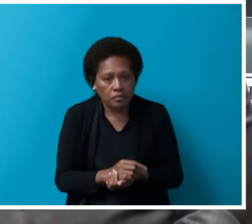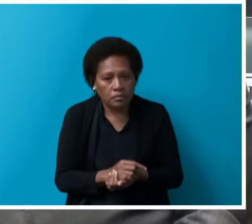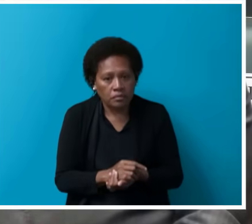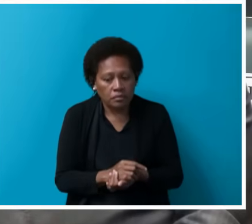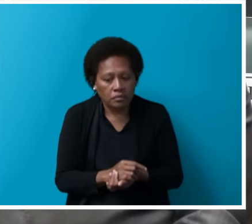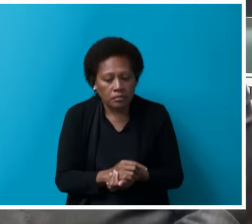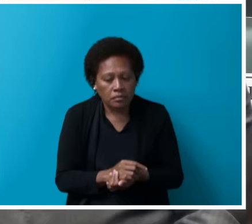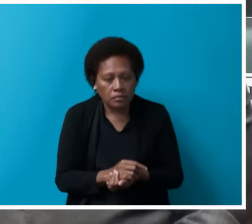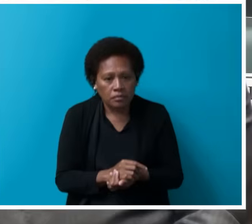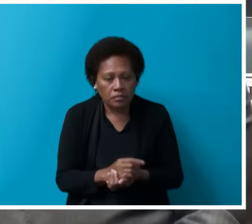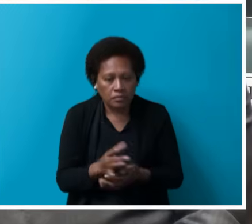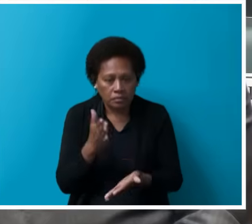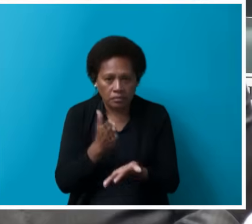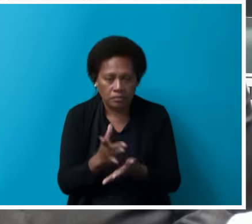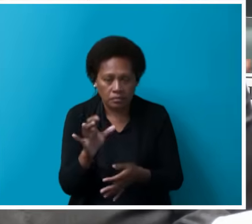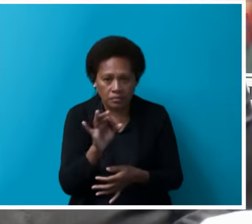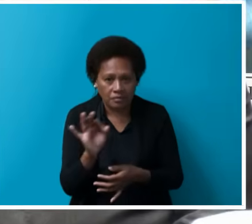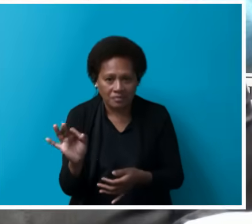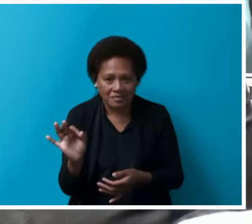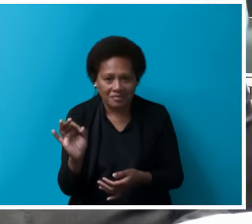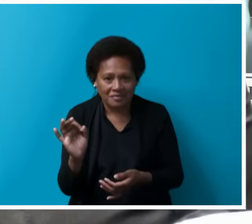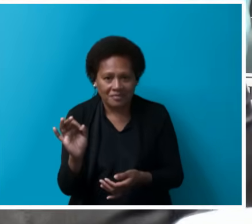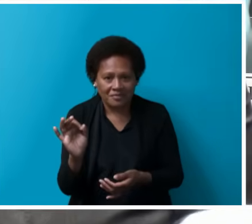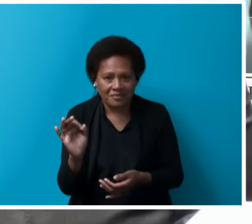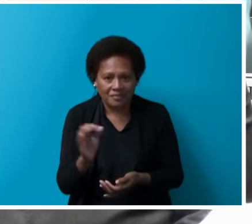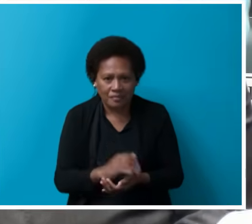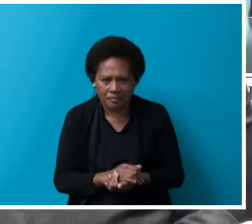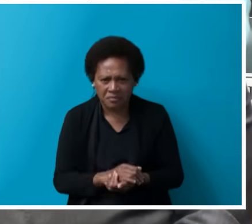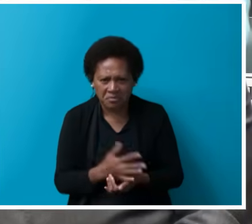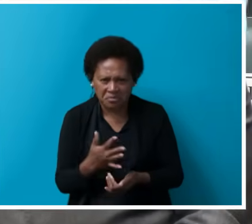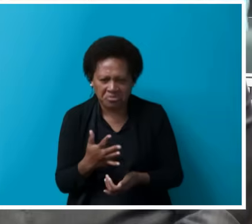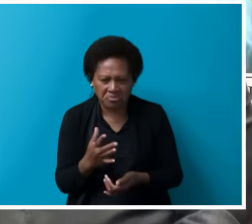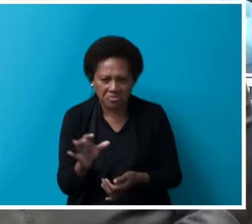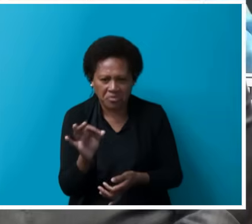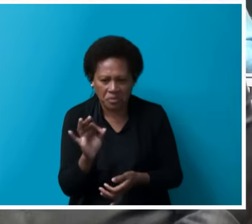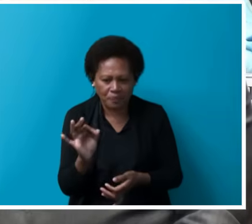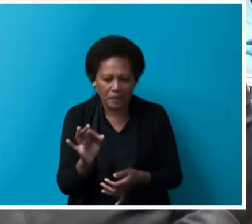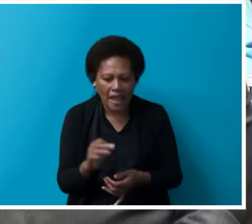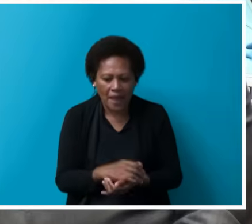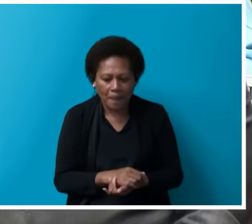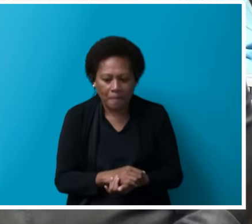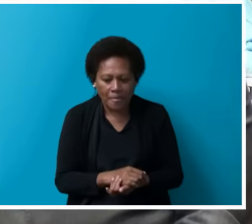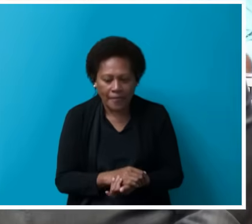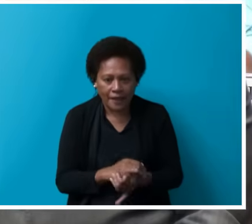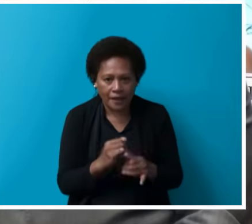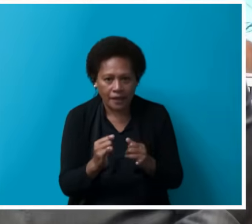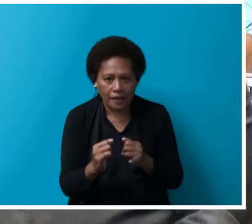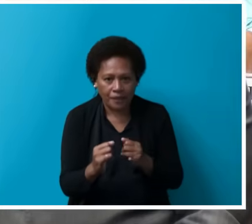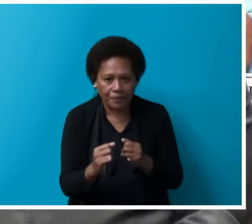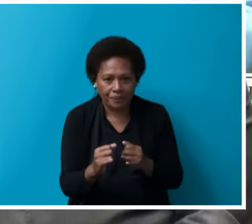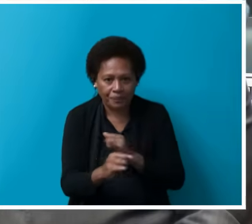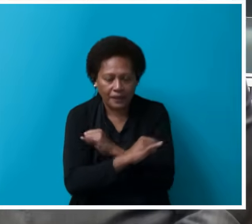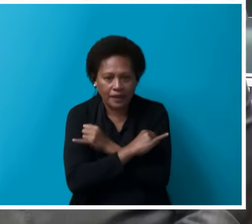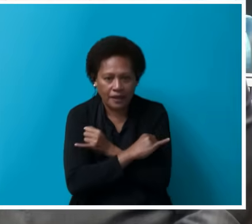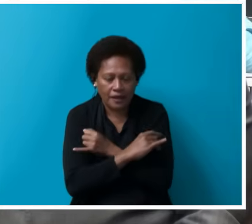is true or not, and also is of integrity or not. When we talk about VAT, it's important to talk about